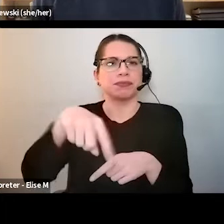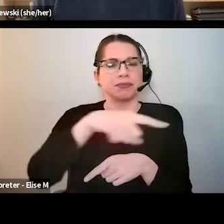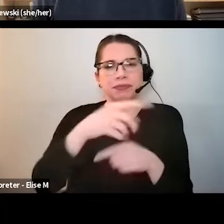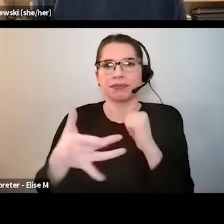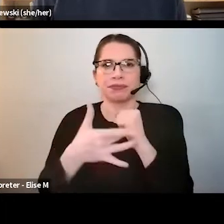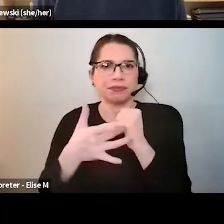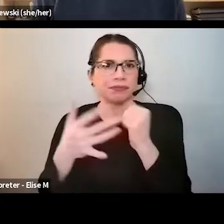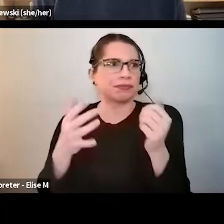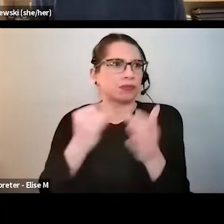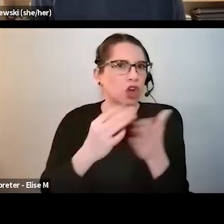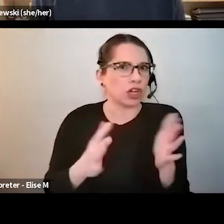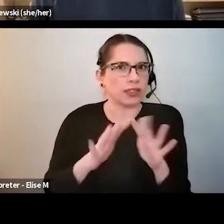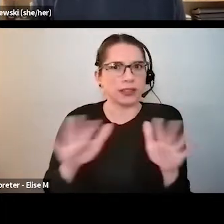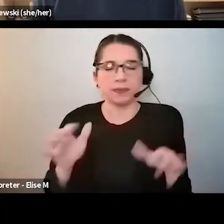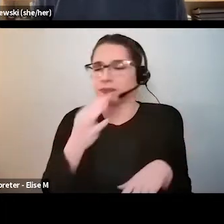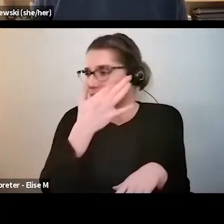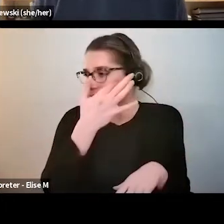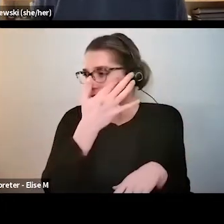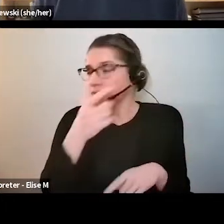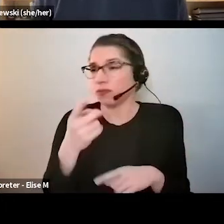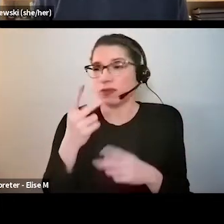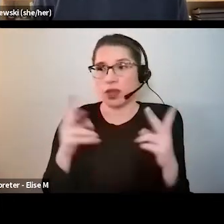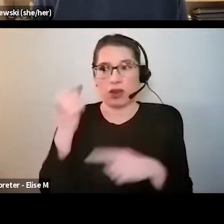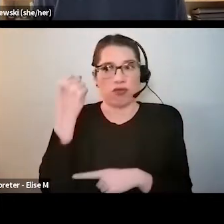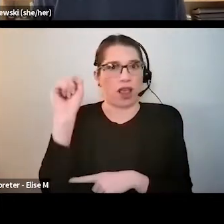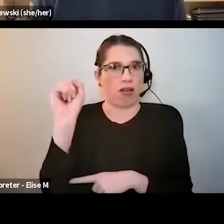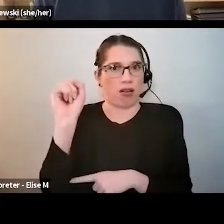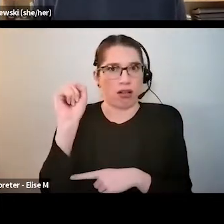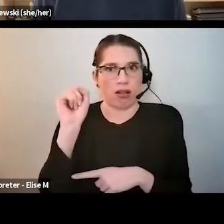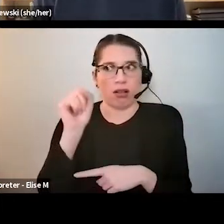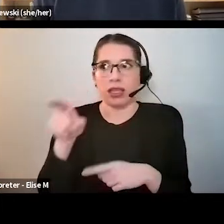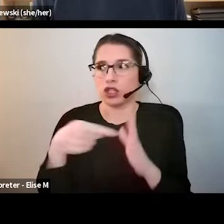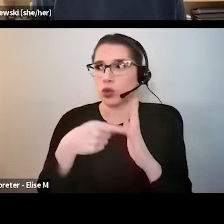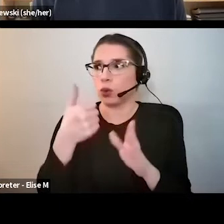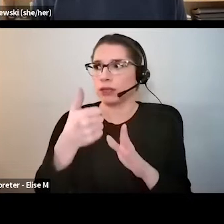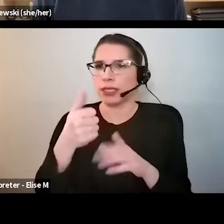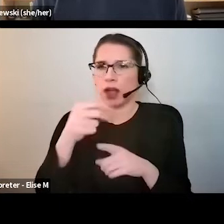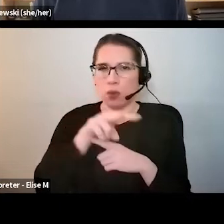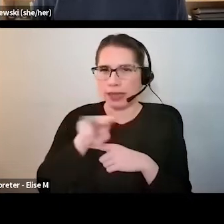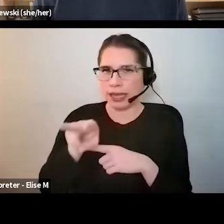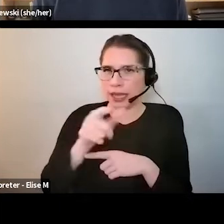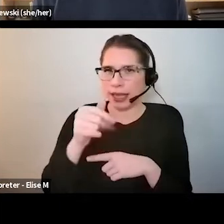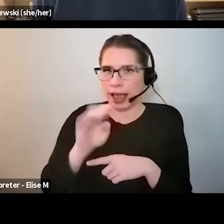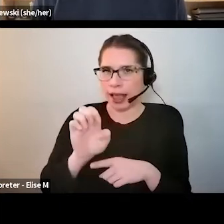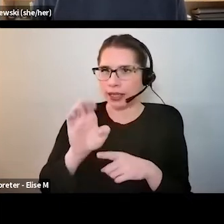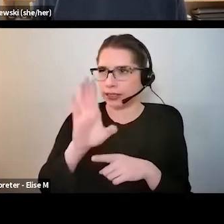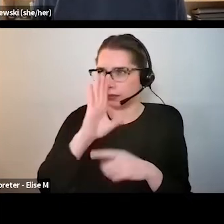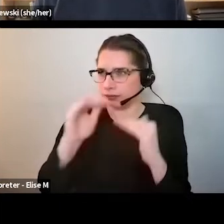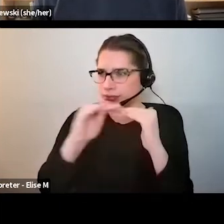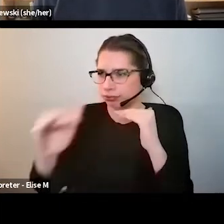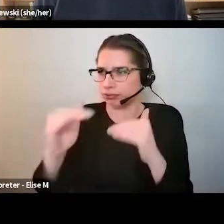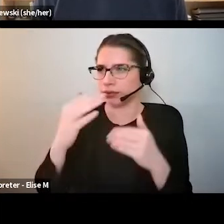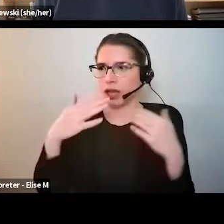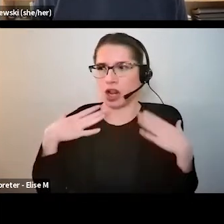radical of the modernist artists, and here he depicts himself with a steadfast gaze and arms crossed high on his chest